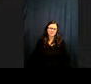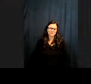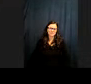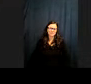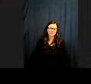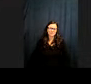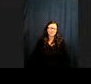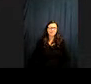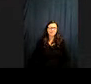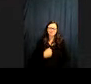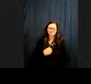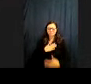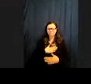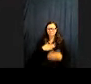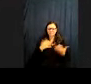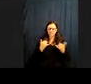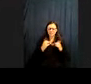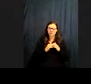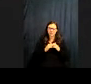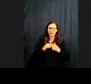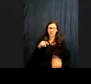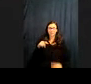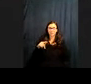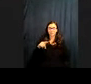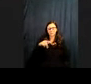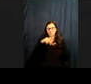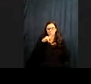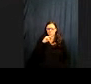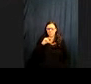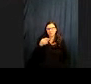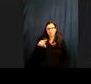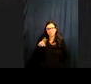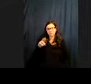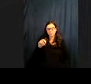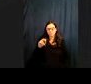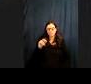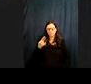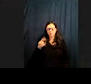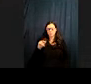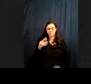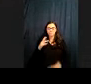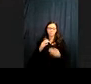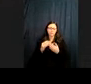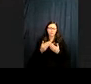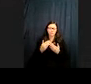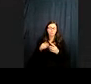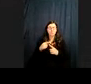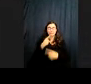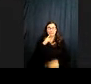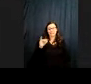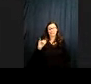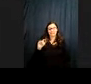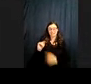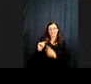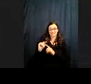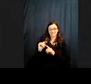I like to play around with pronouns a lot, but just to make it maybe a little bit easier, when I say it in this,